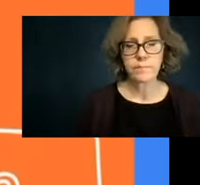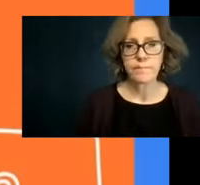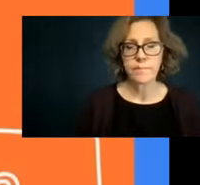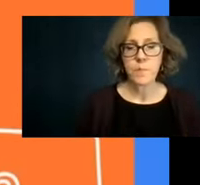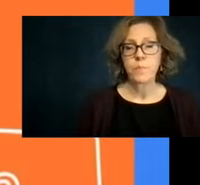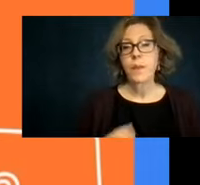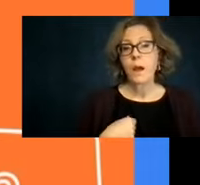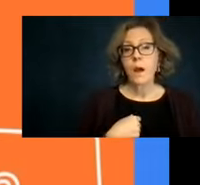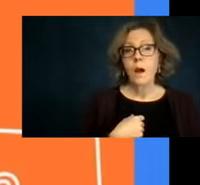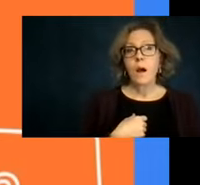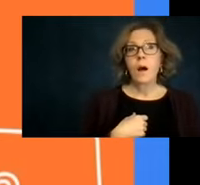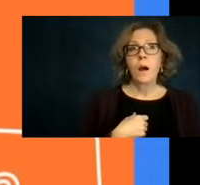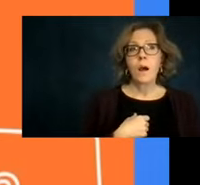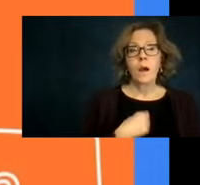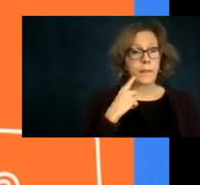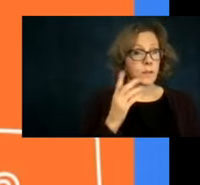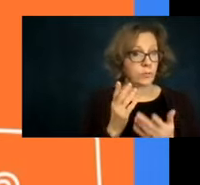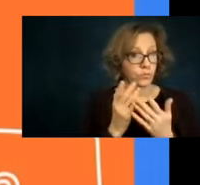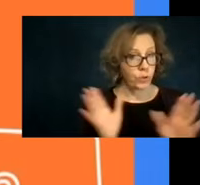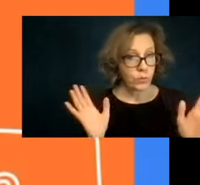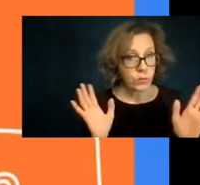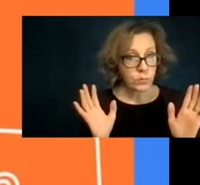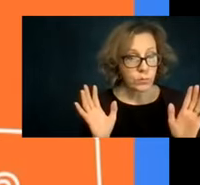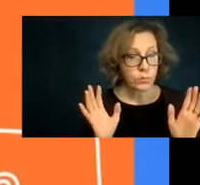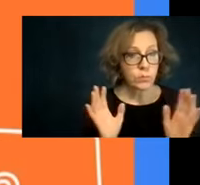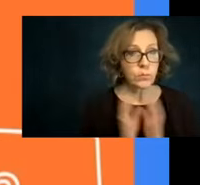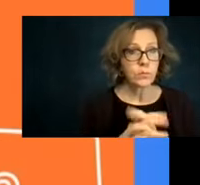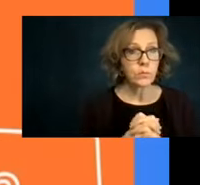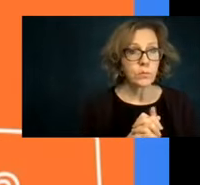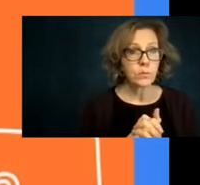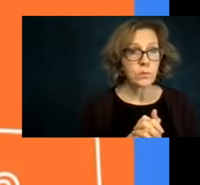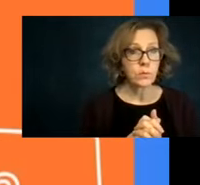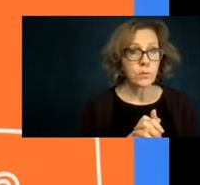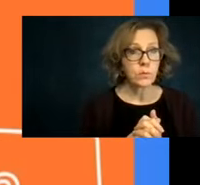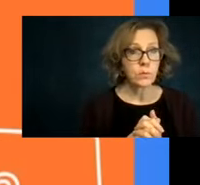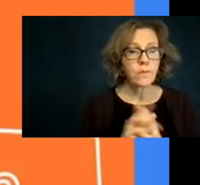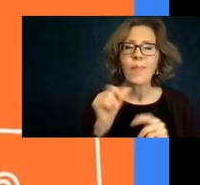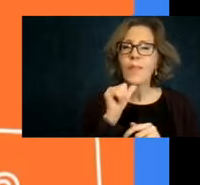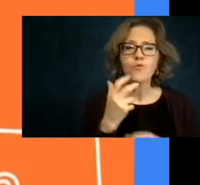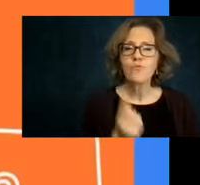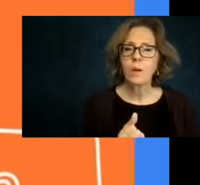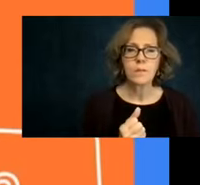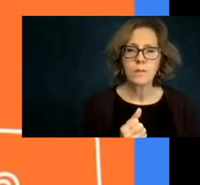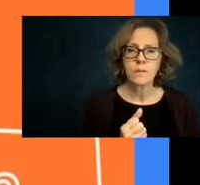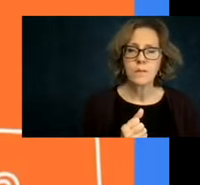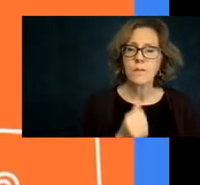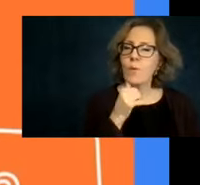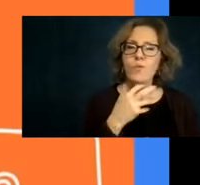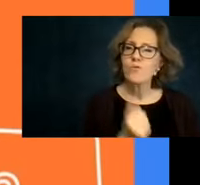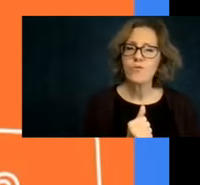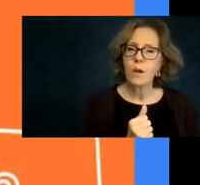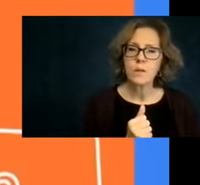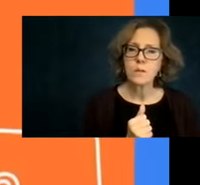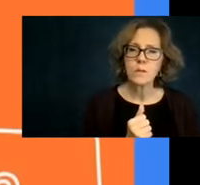I think in general, they just don't trust the amount of